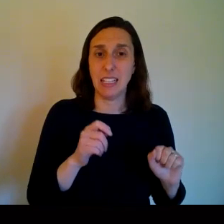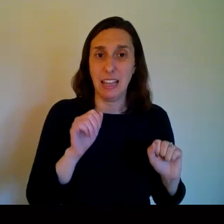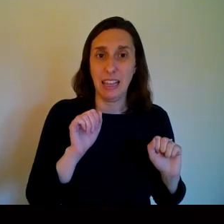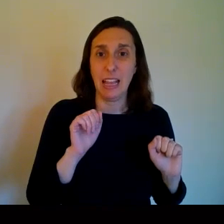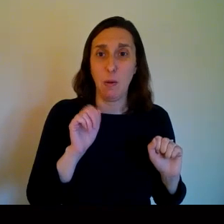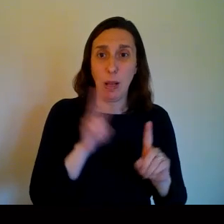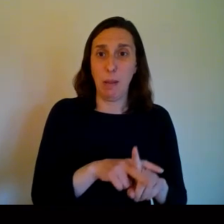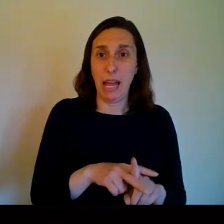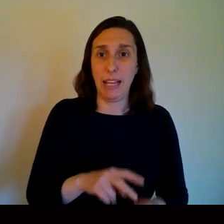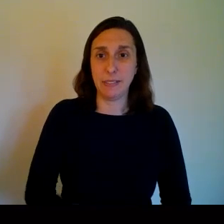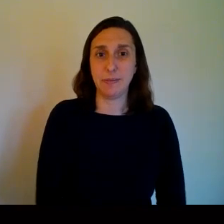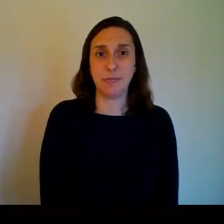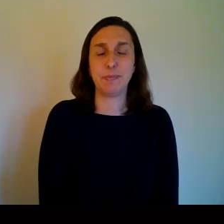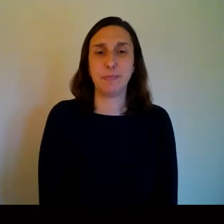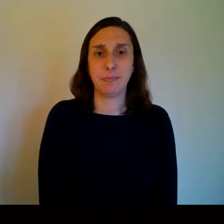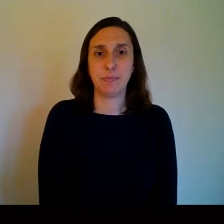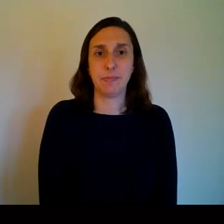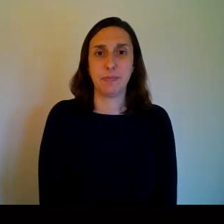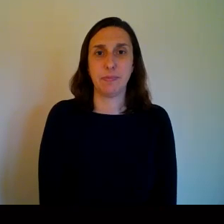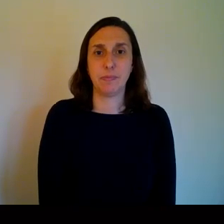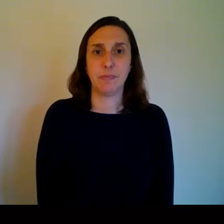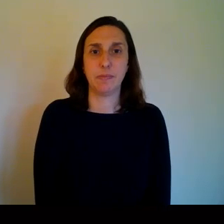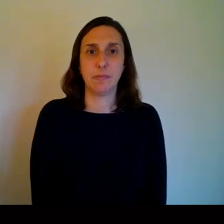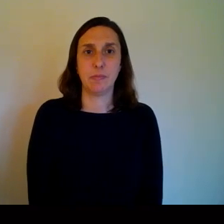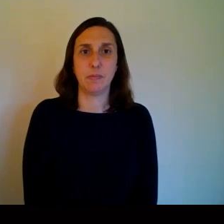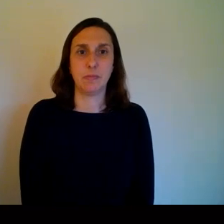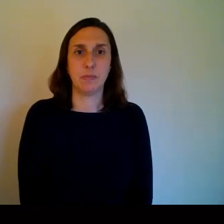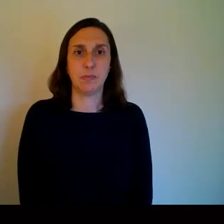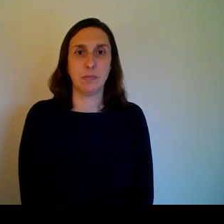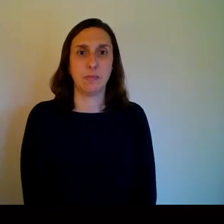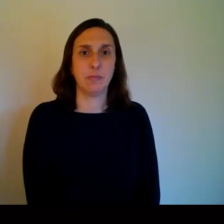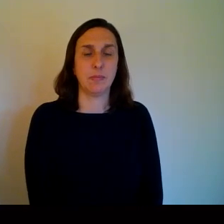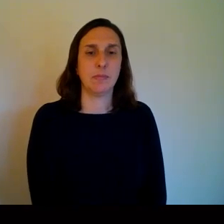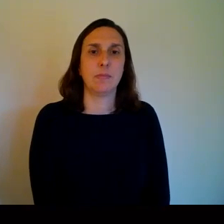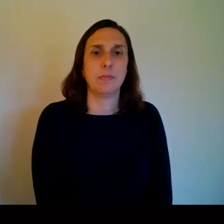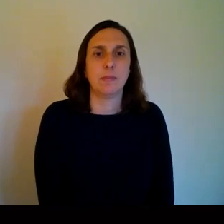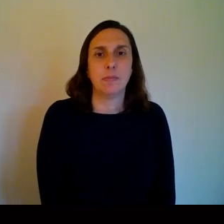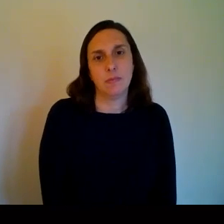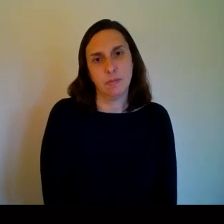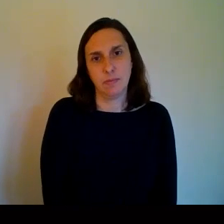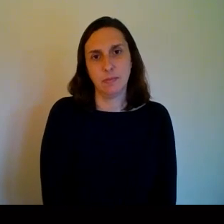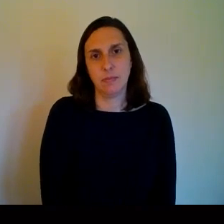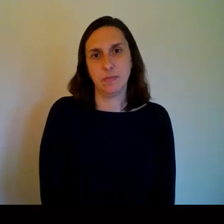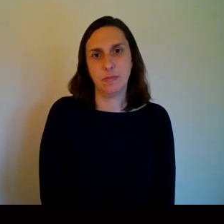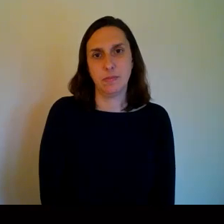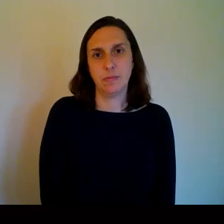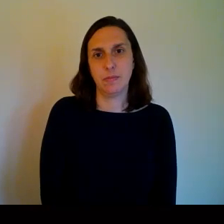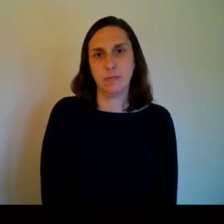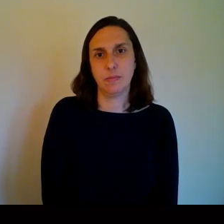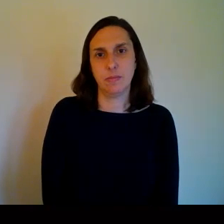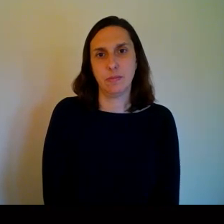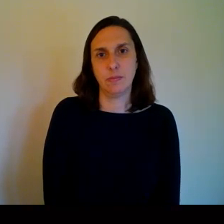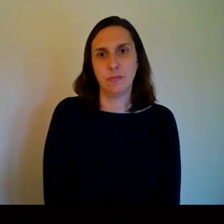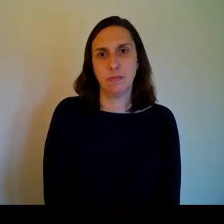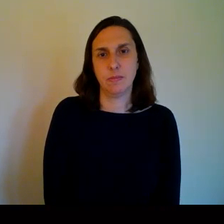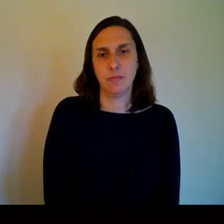over x squared plus 3 times 1 over x plus